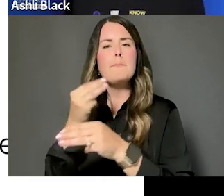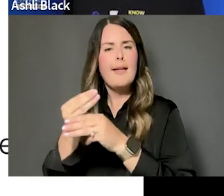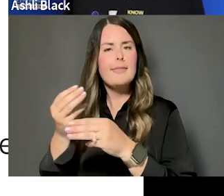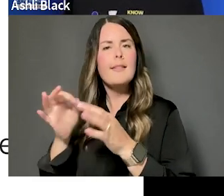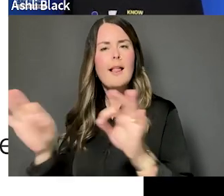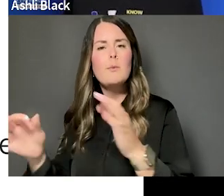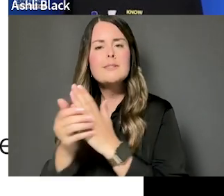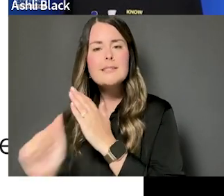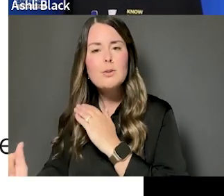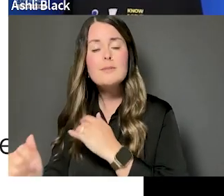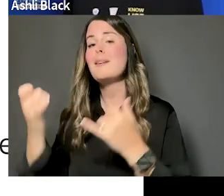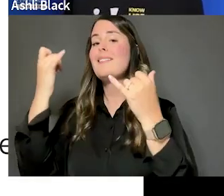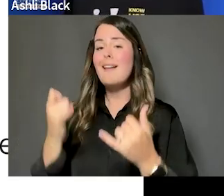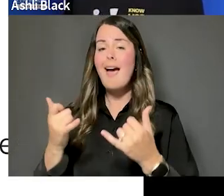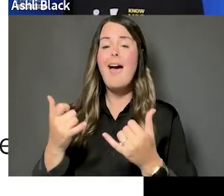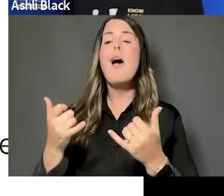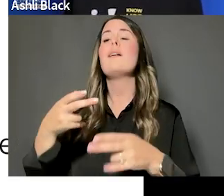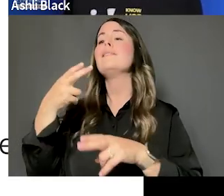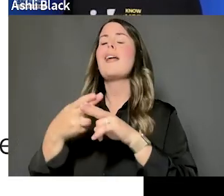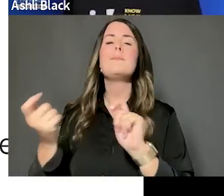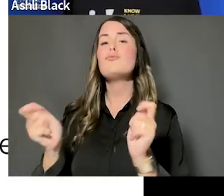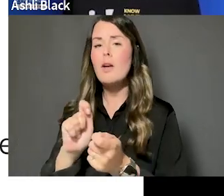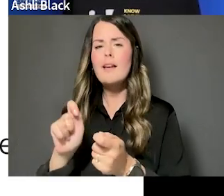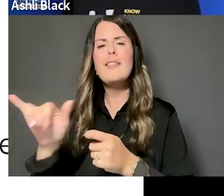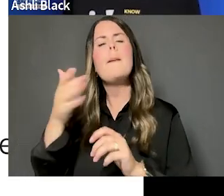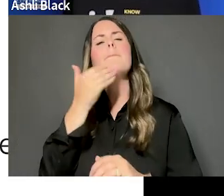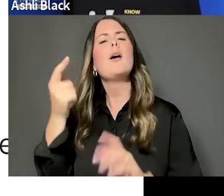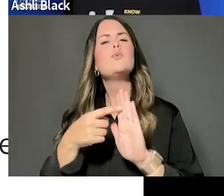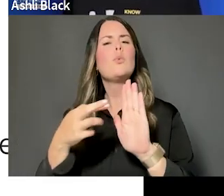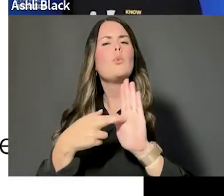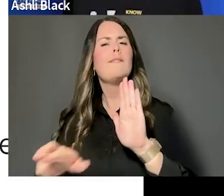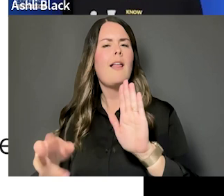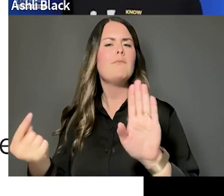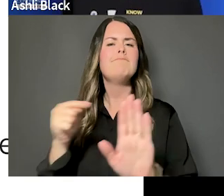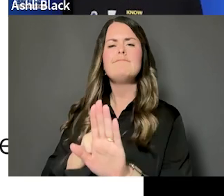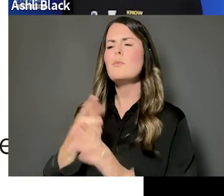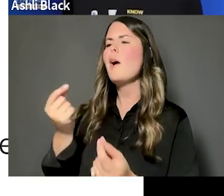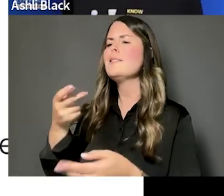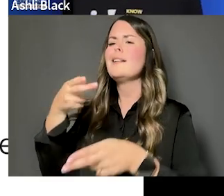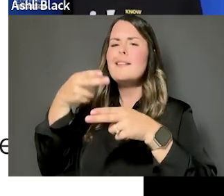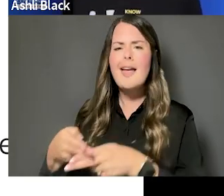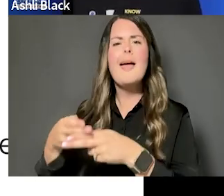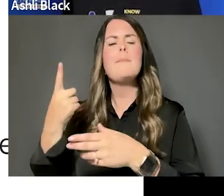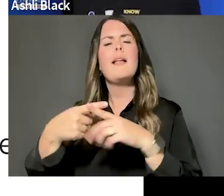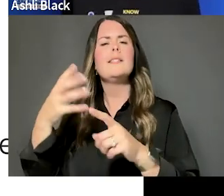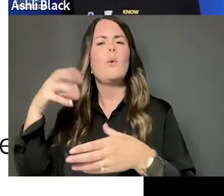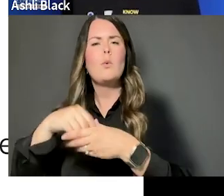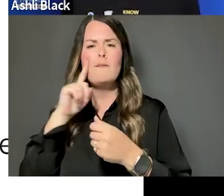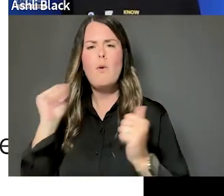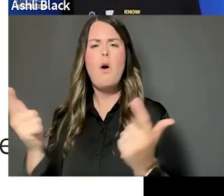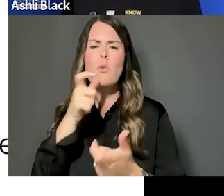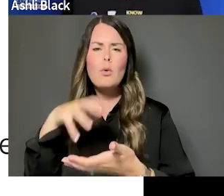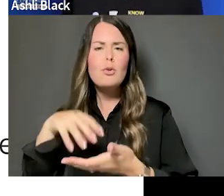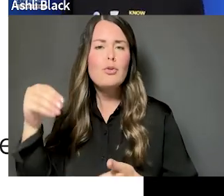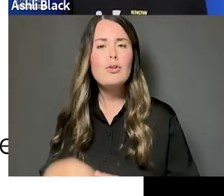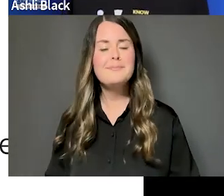their mathematical language skills, but now with a name and framing that better reflects our values of inclusion and belonging for all